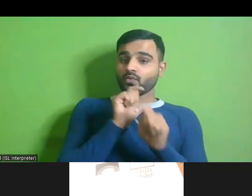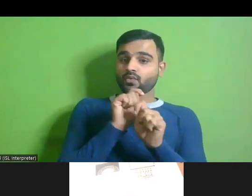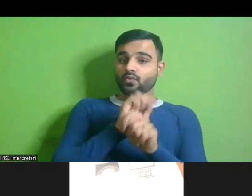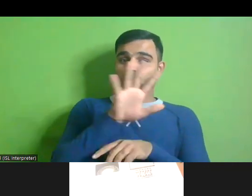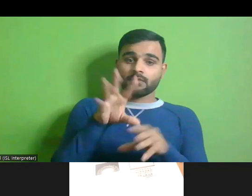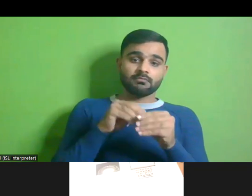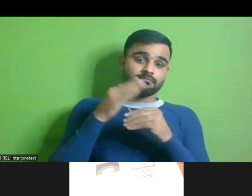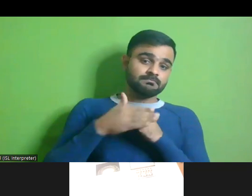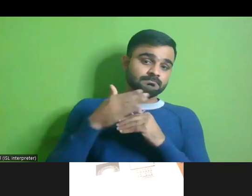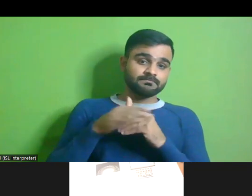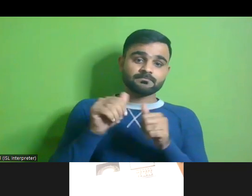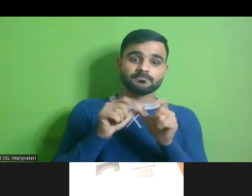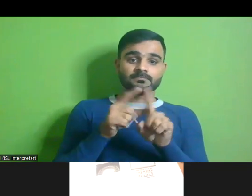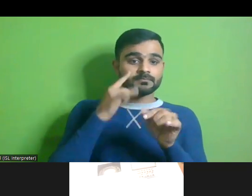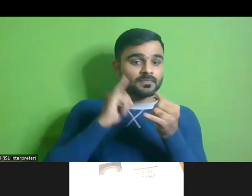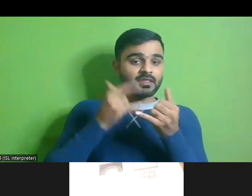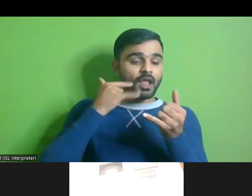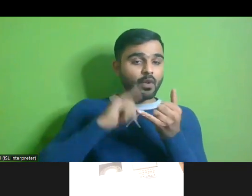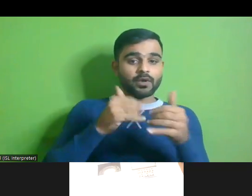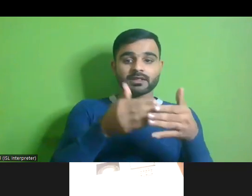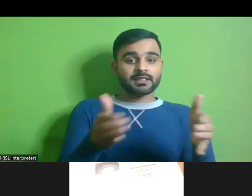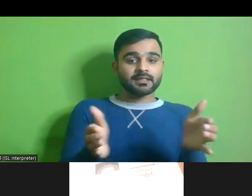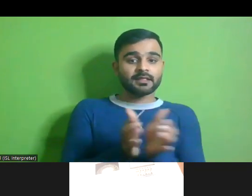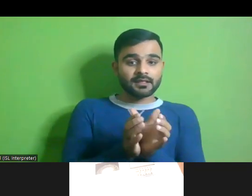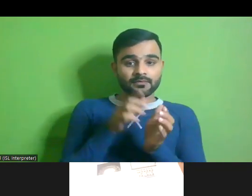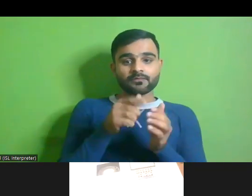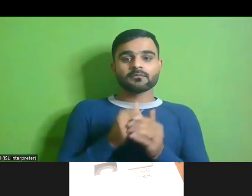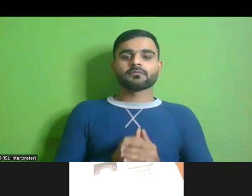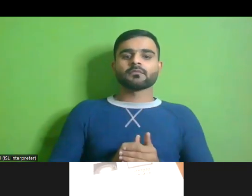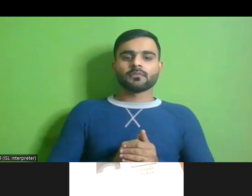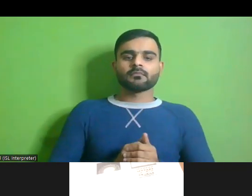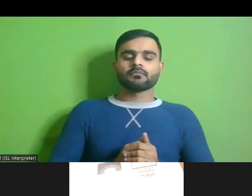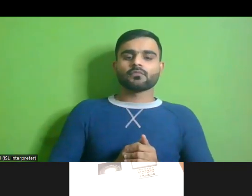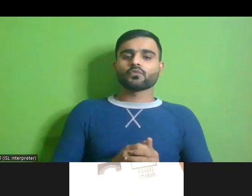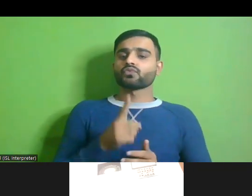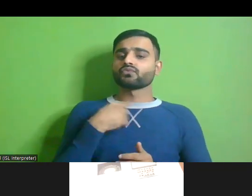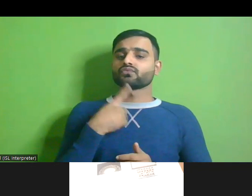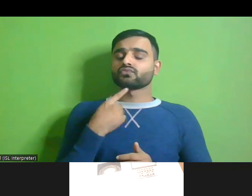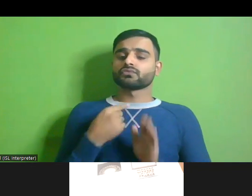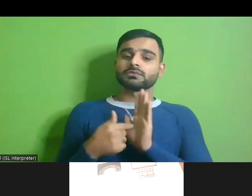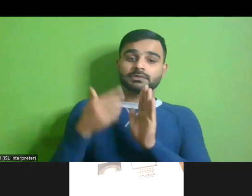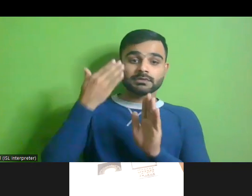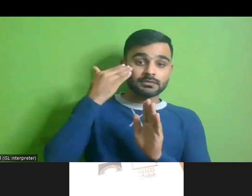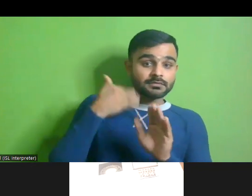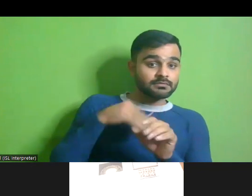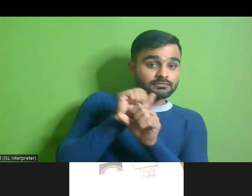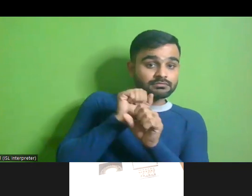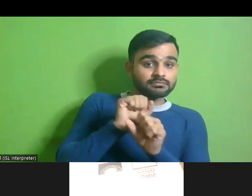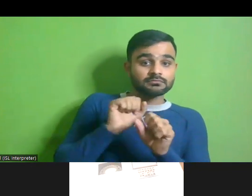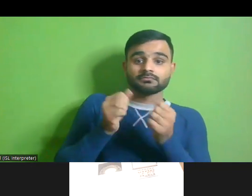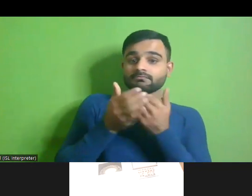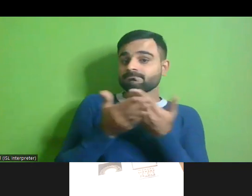going on within Adivasi communities, Adivasis who recognize the significance